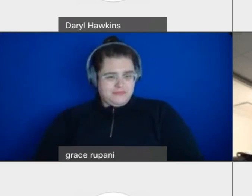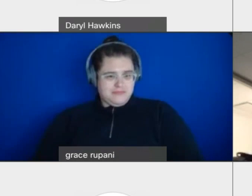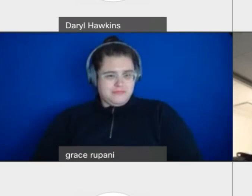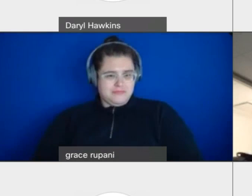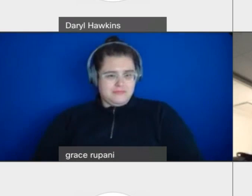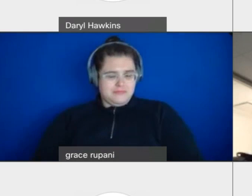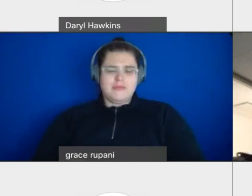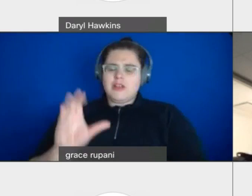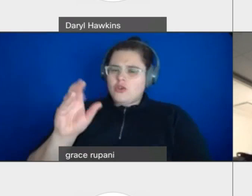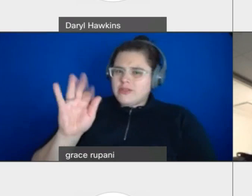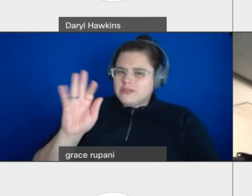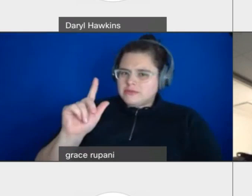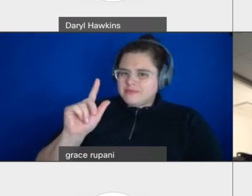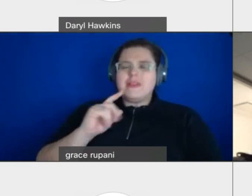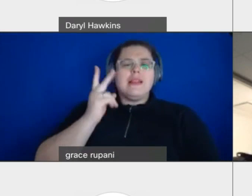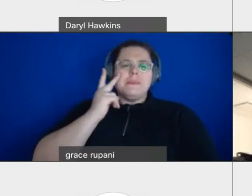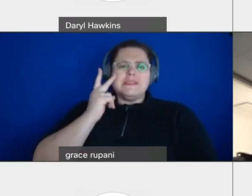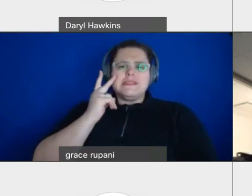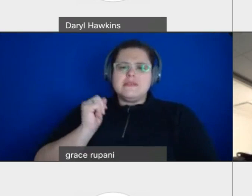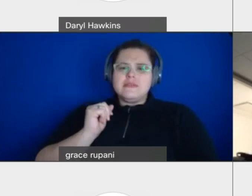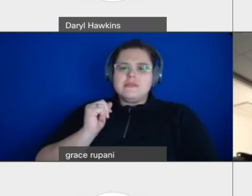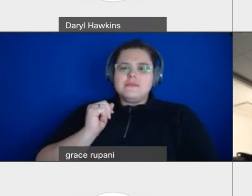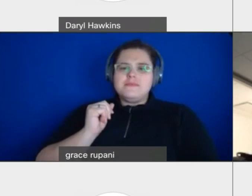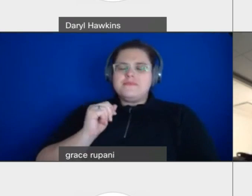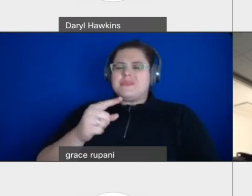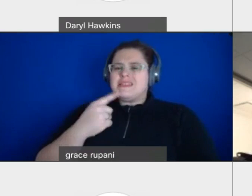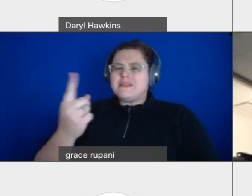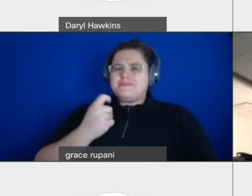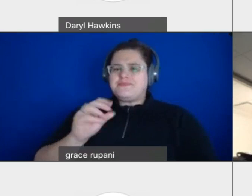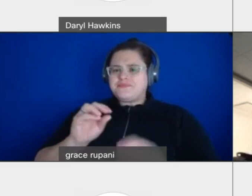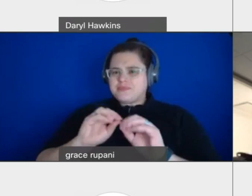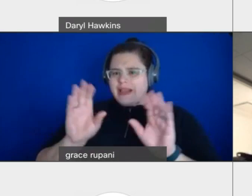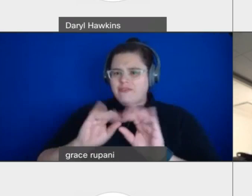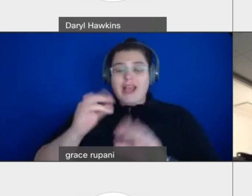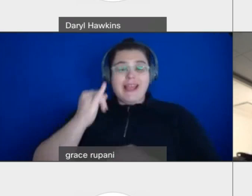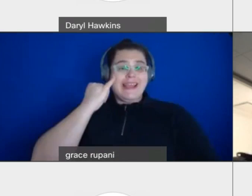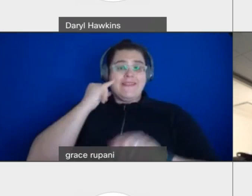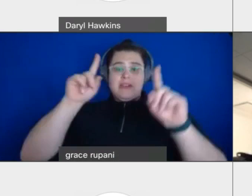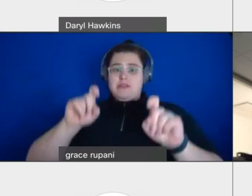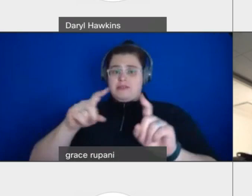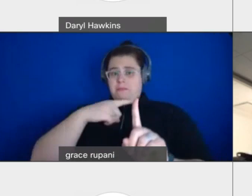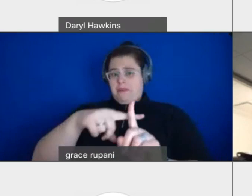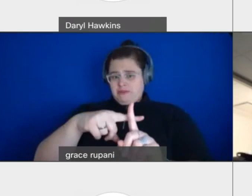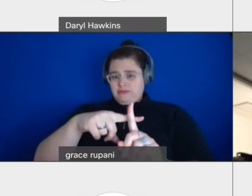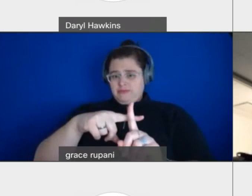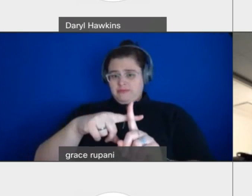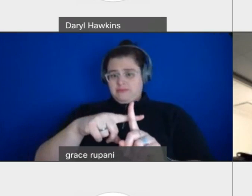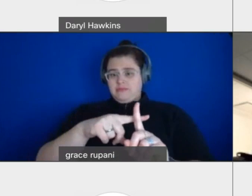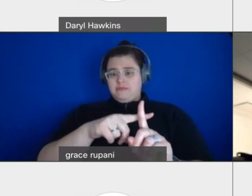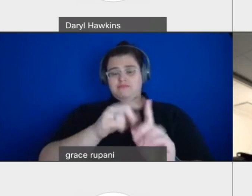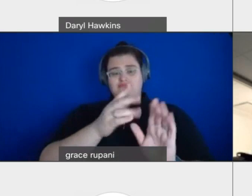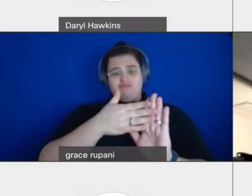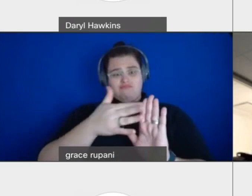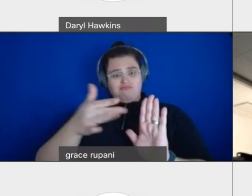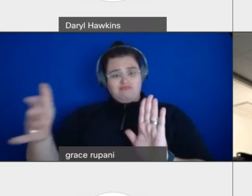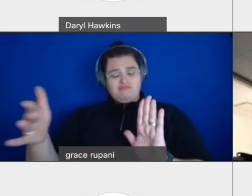Let's see. Can you clarify if people who have tested positive for COVID have any waiting period Oh, here. for